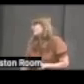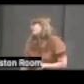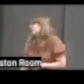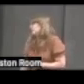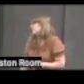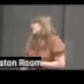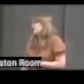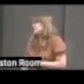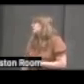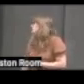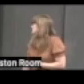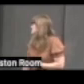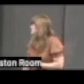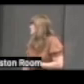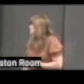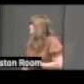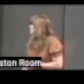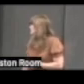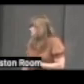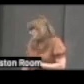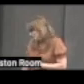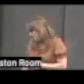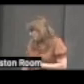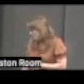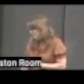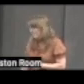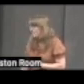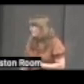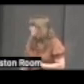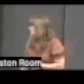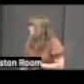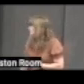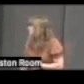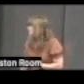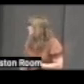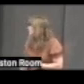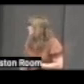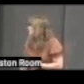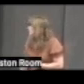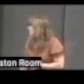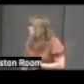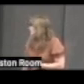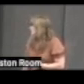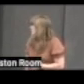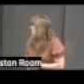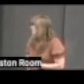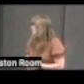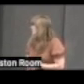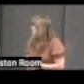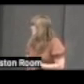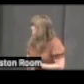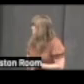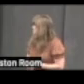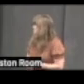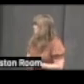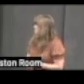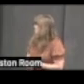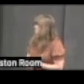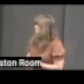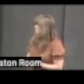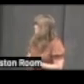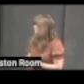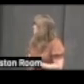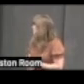become international scientists and collaborate like I collaborate across all of these